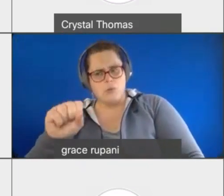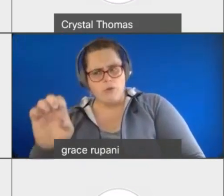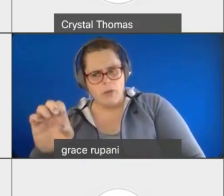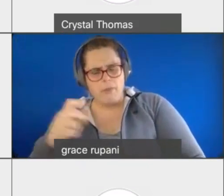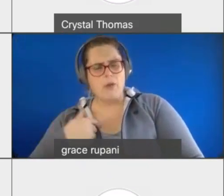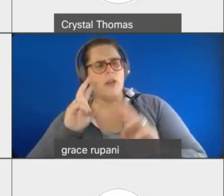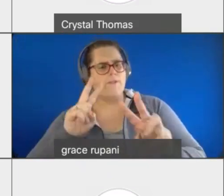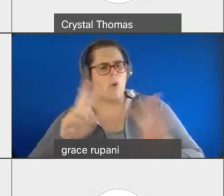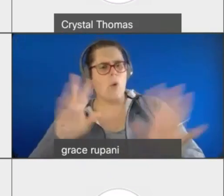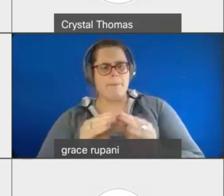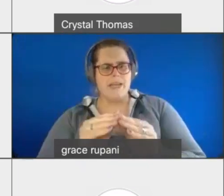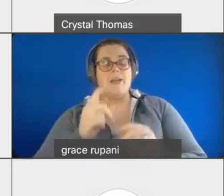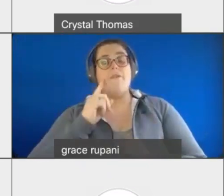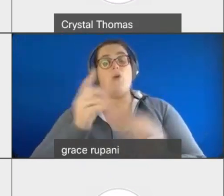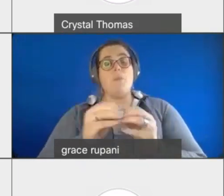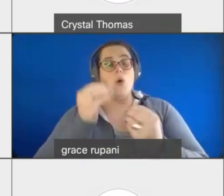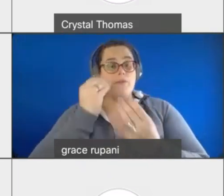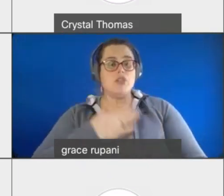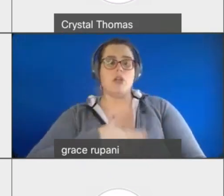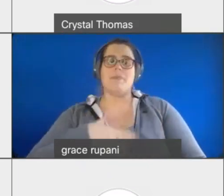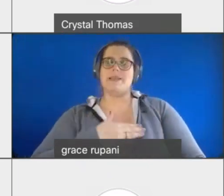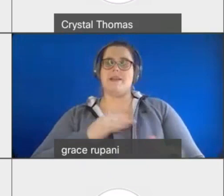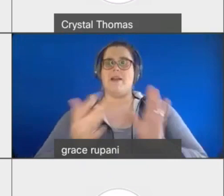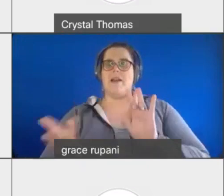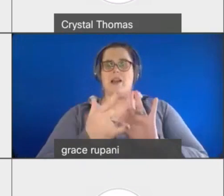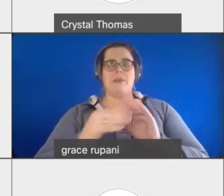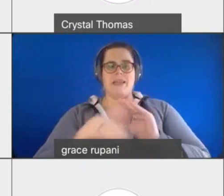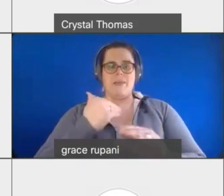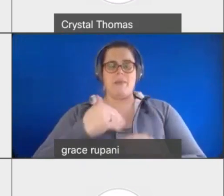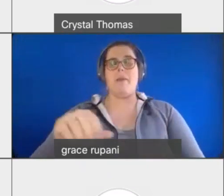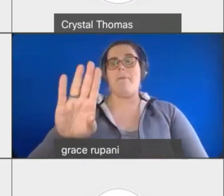further information, please contact me via email at